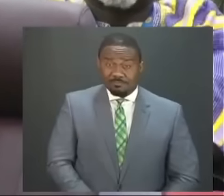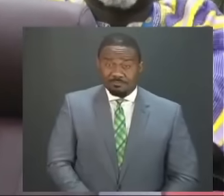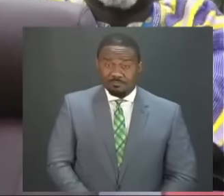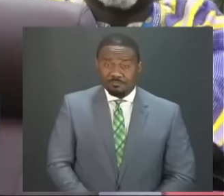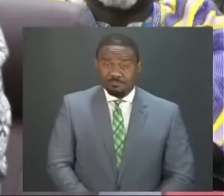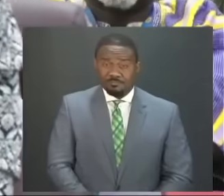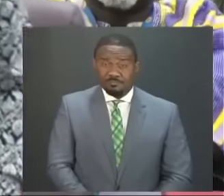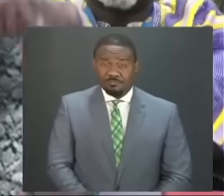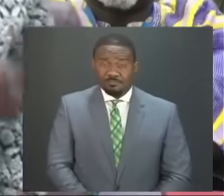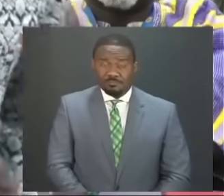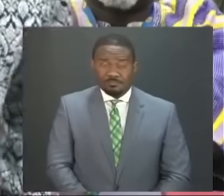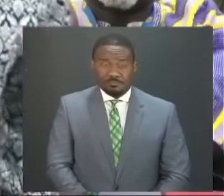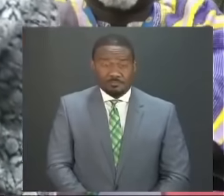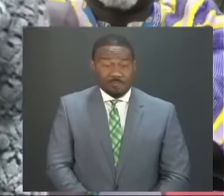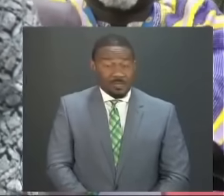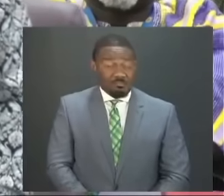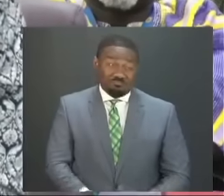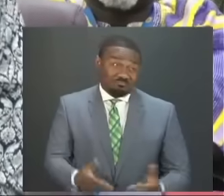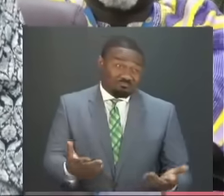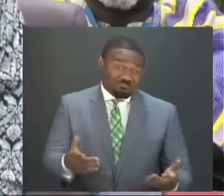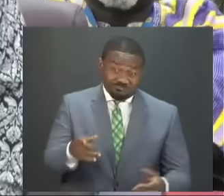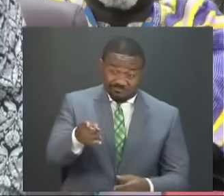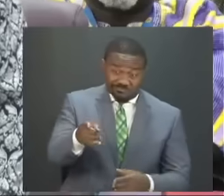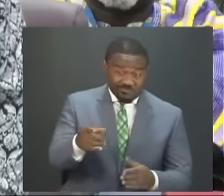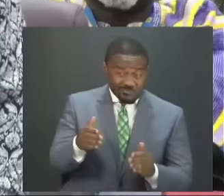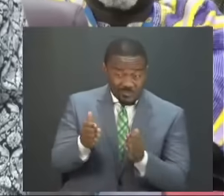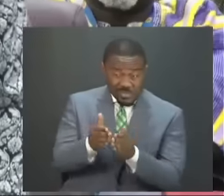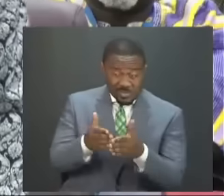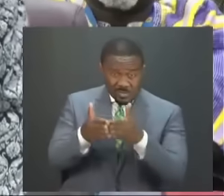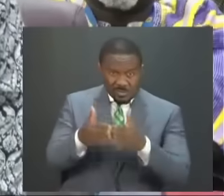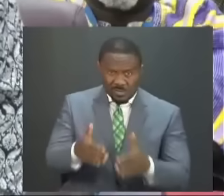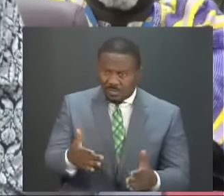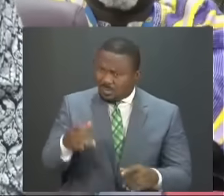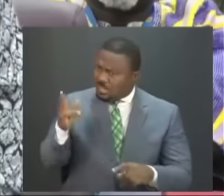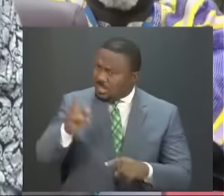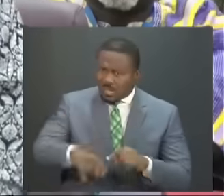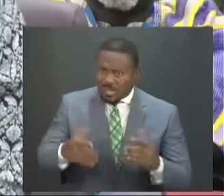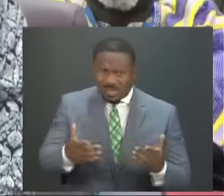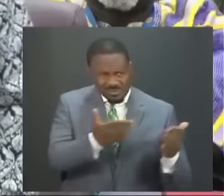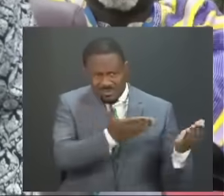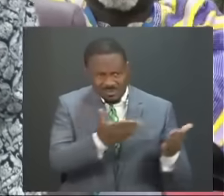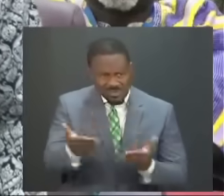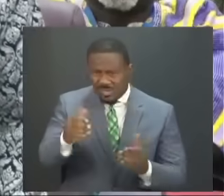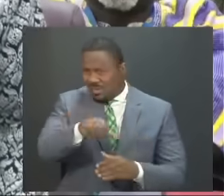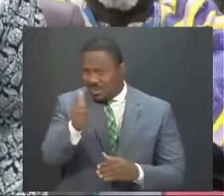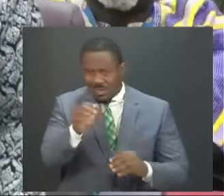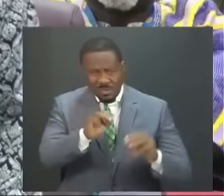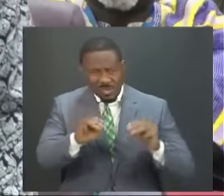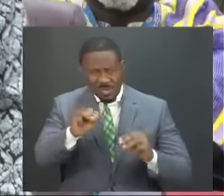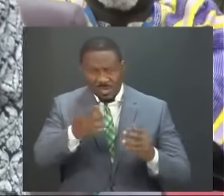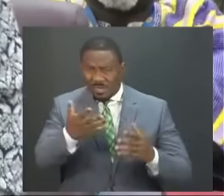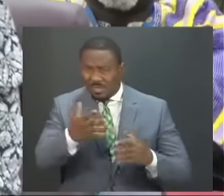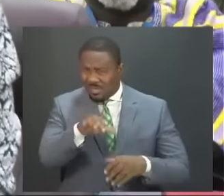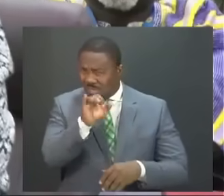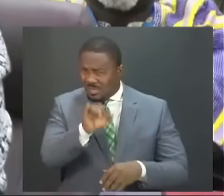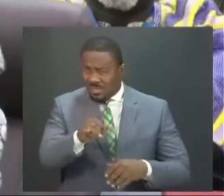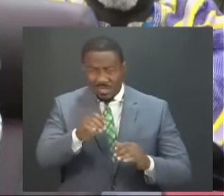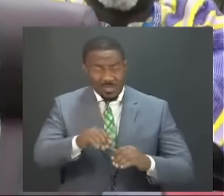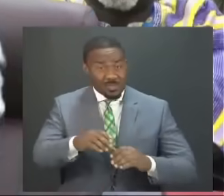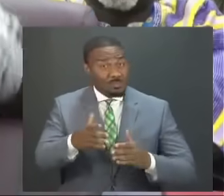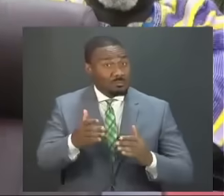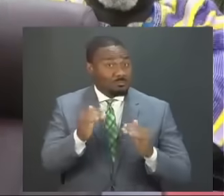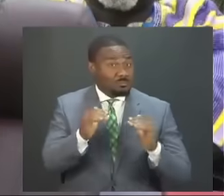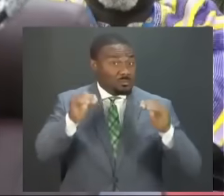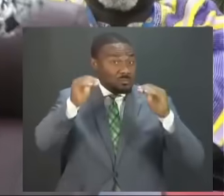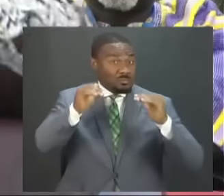the minority leader cannot seek to rehash a matter that's already been settled by the Supreme Court.